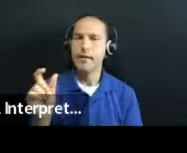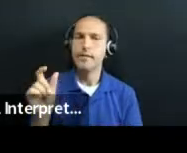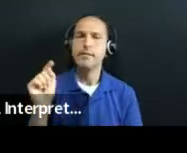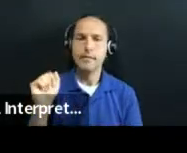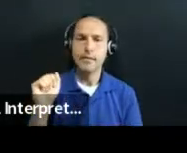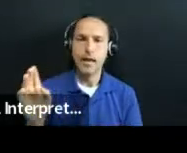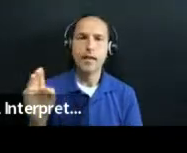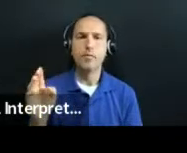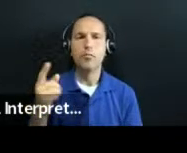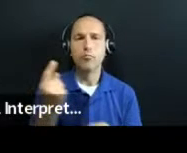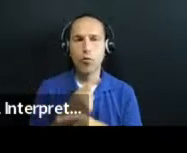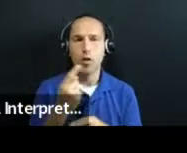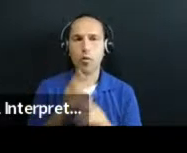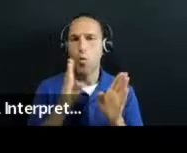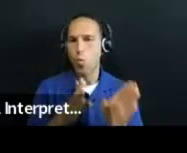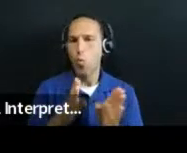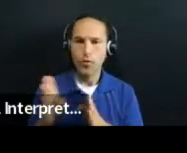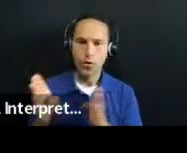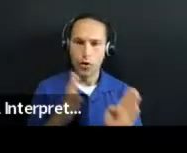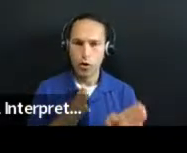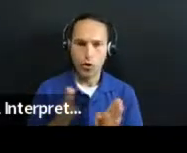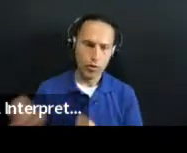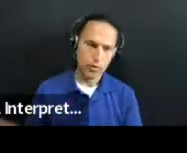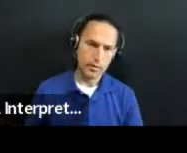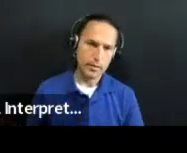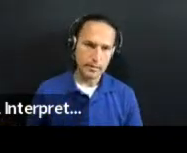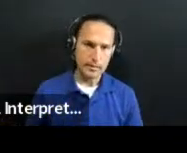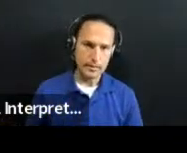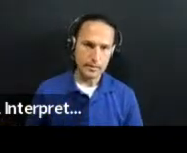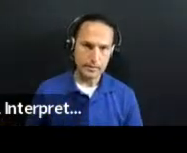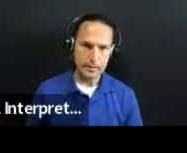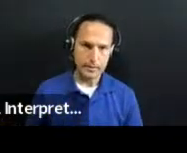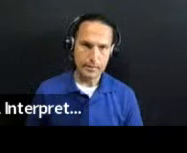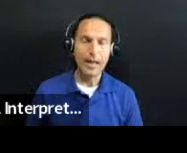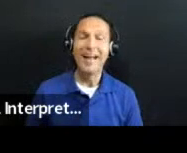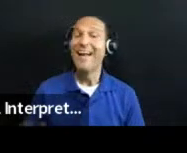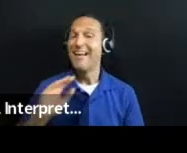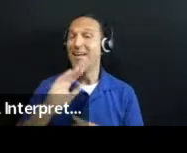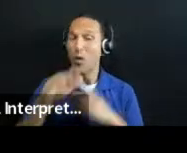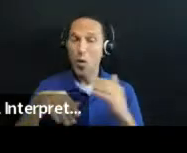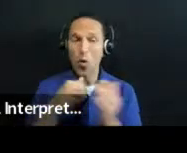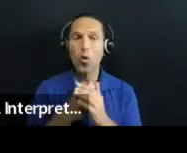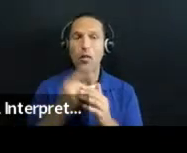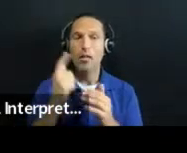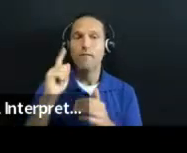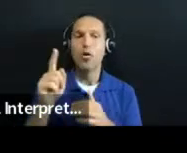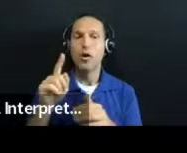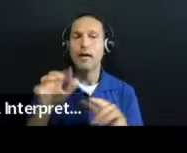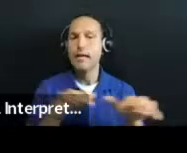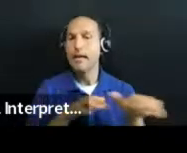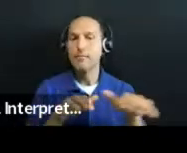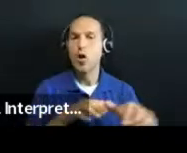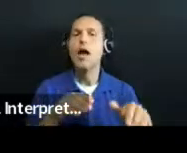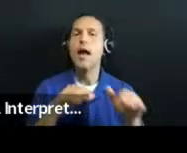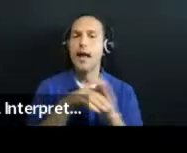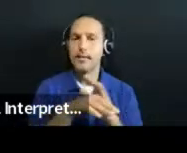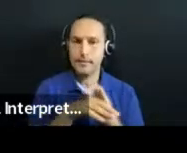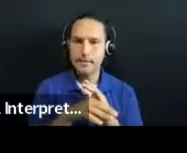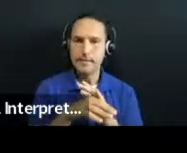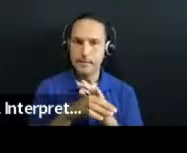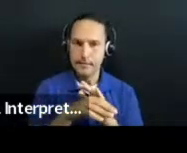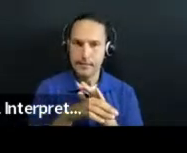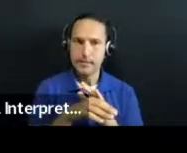in a logical order as well. And then everything that has keyboard access should also have